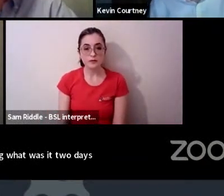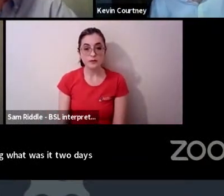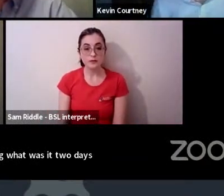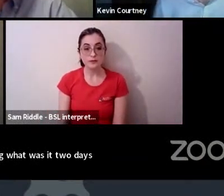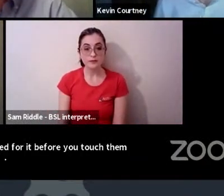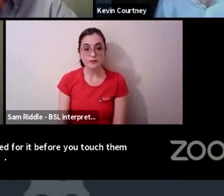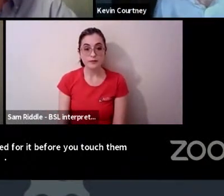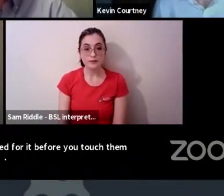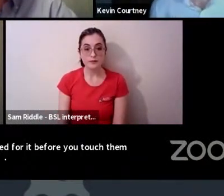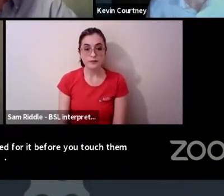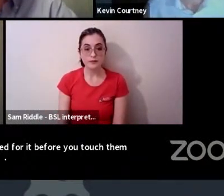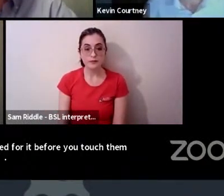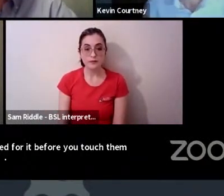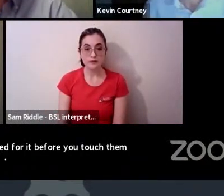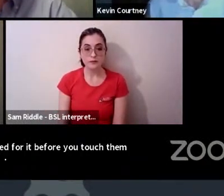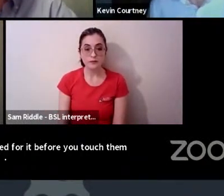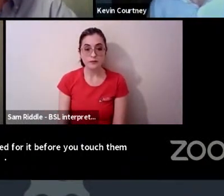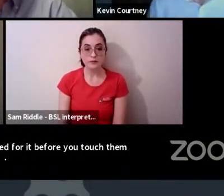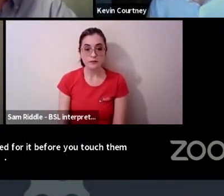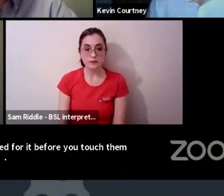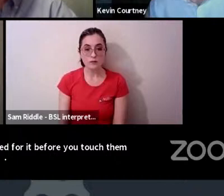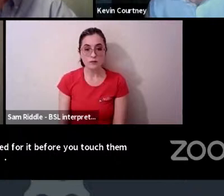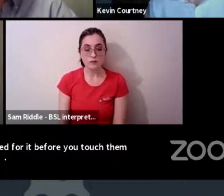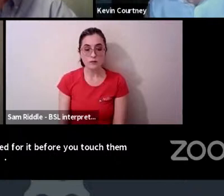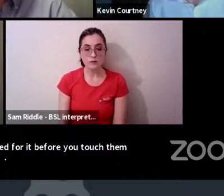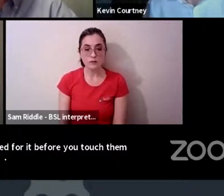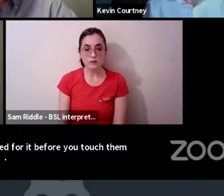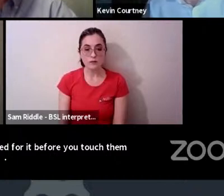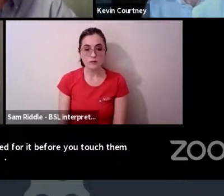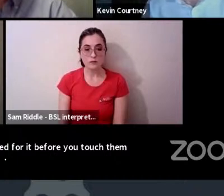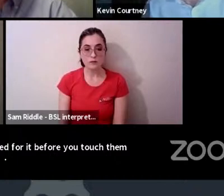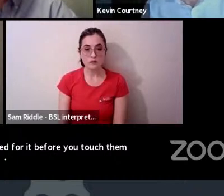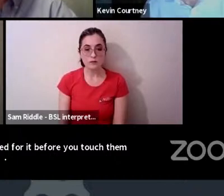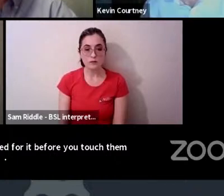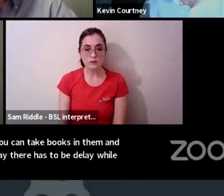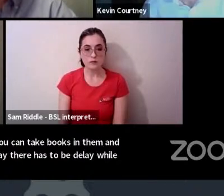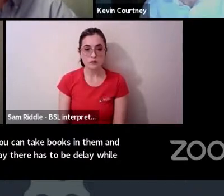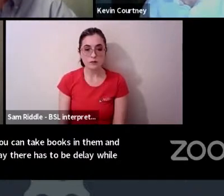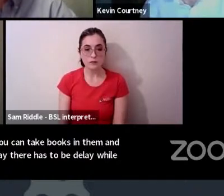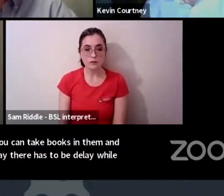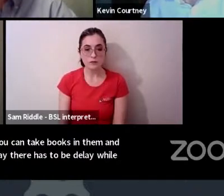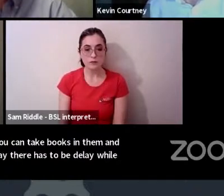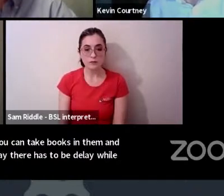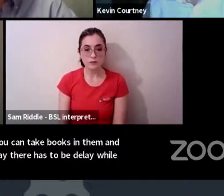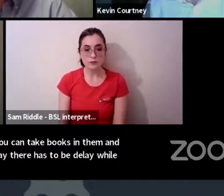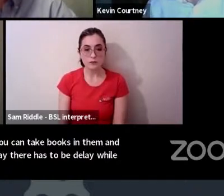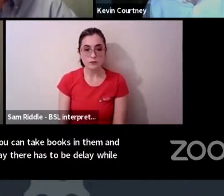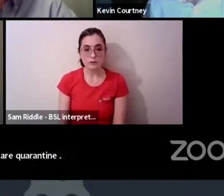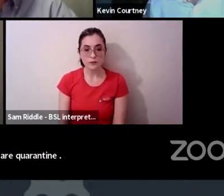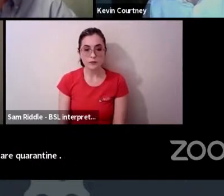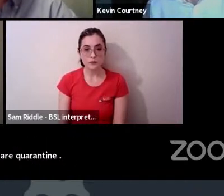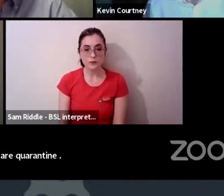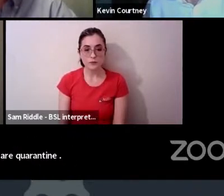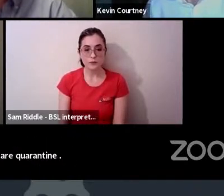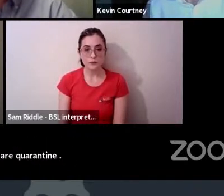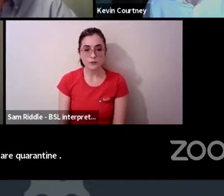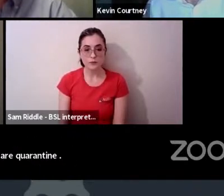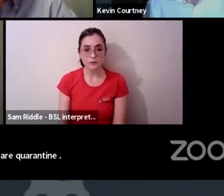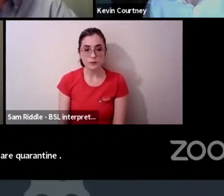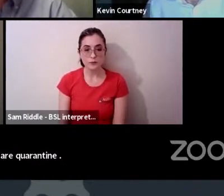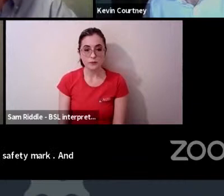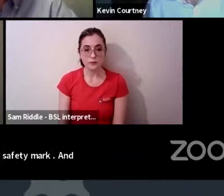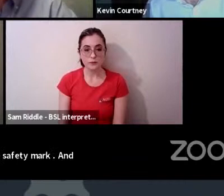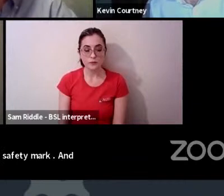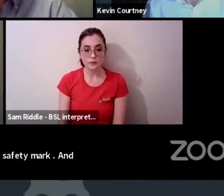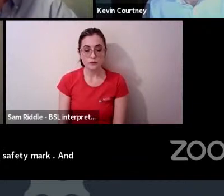Mary, in just a moment with a simple, single, final question, which will be, so what then, based on